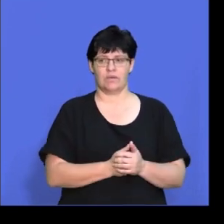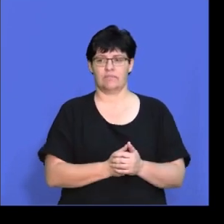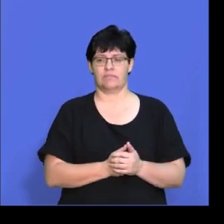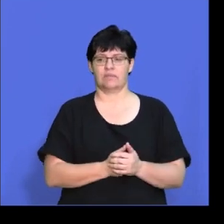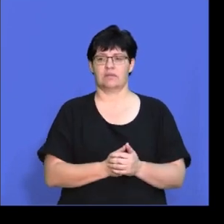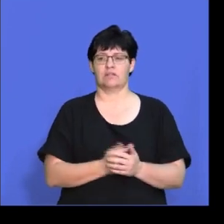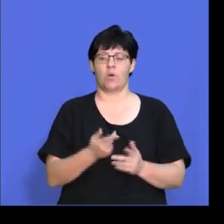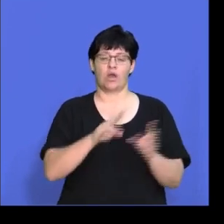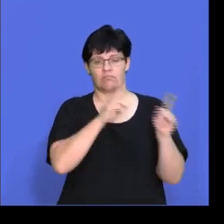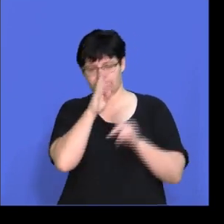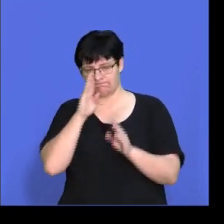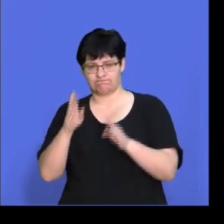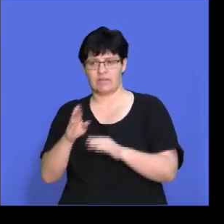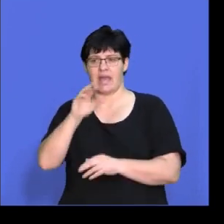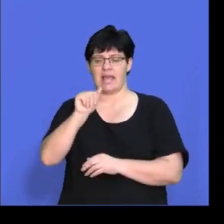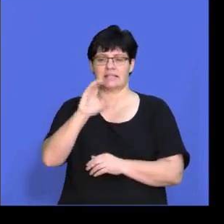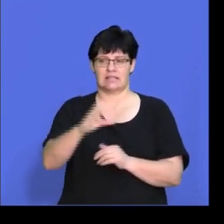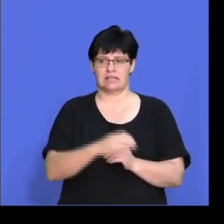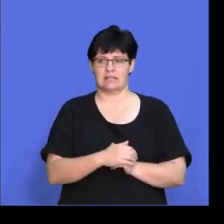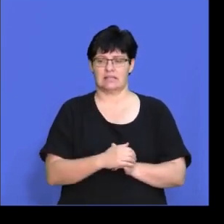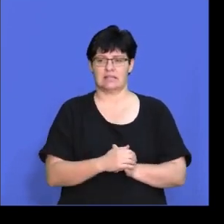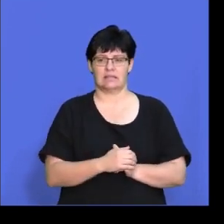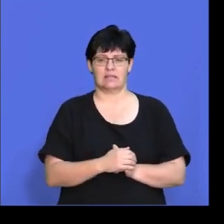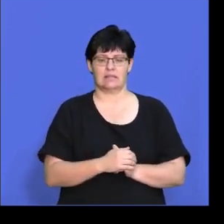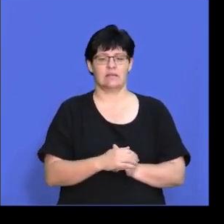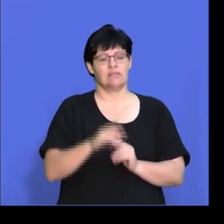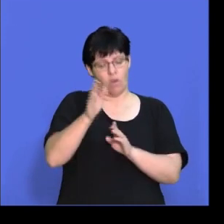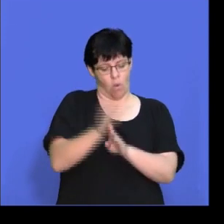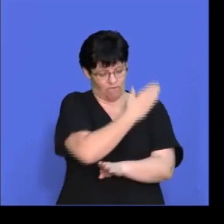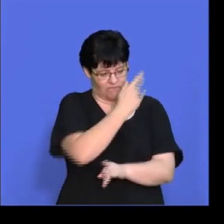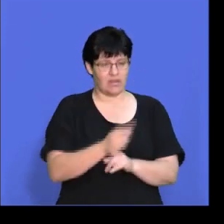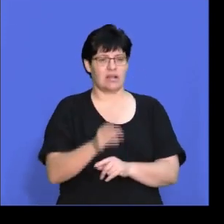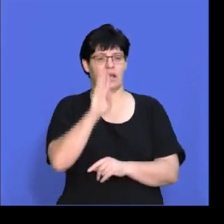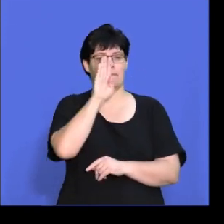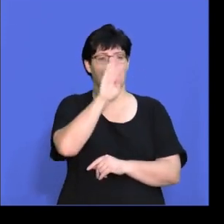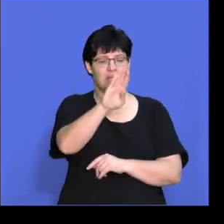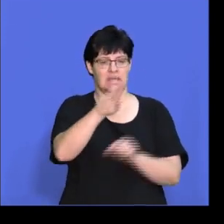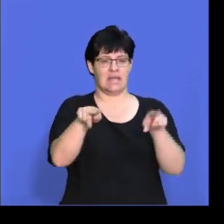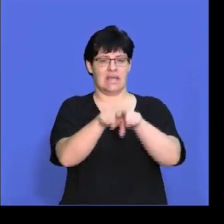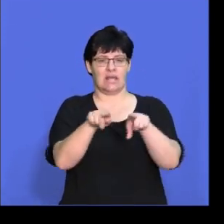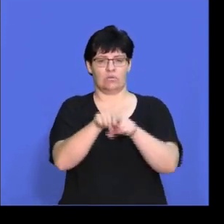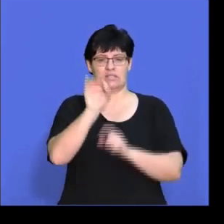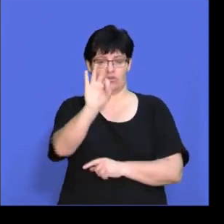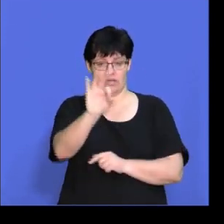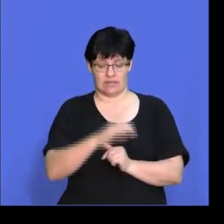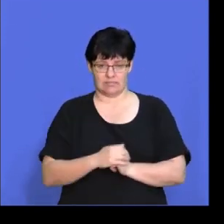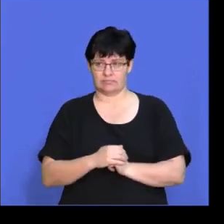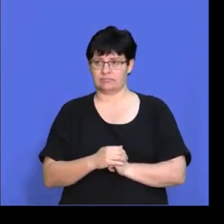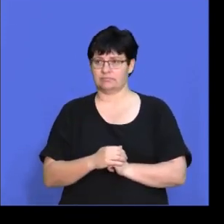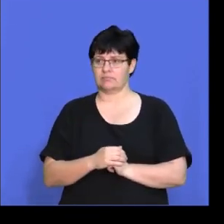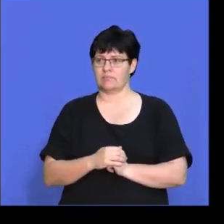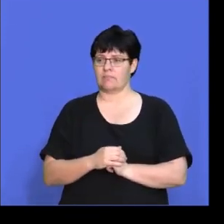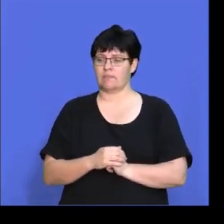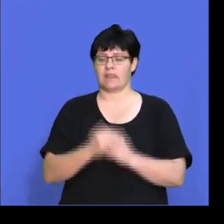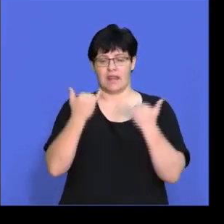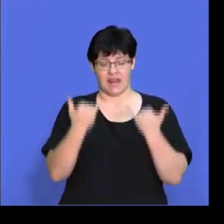the a and the c. Okay, so I'm just going to delete that and write up here that b was equal to 3. So